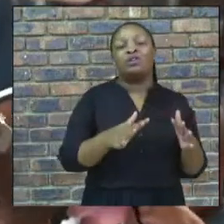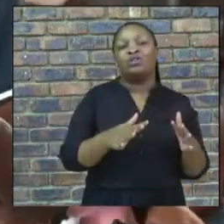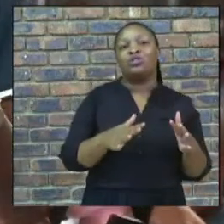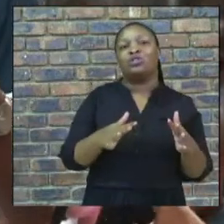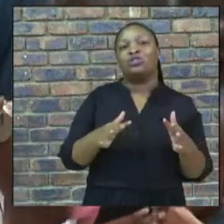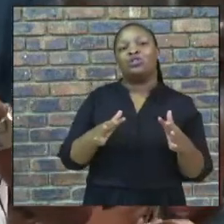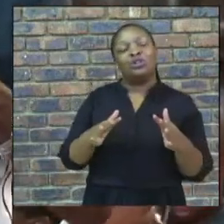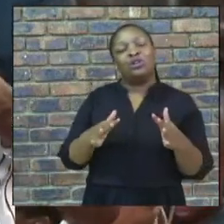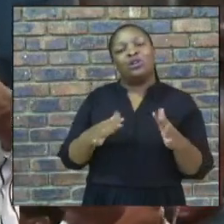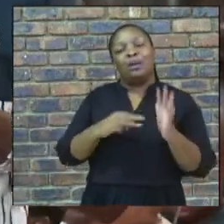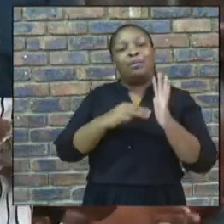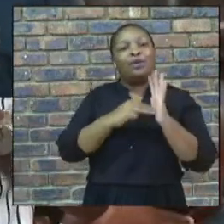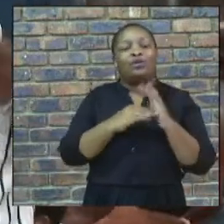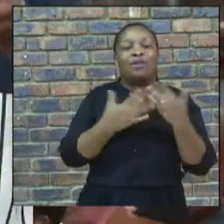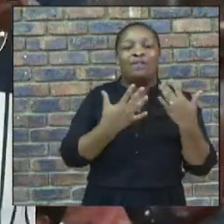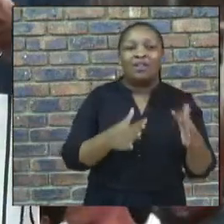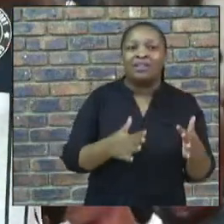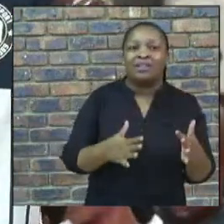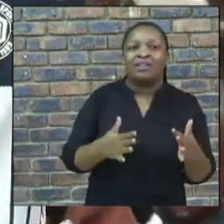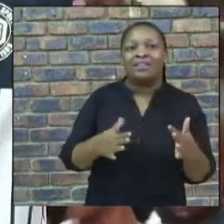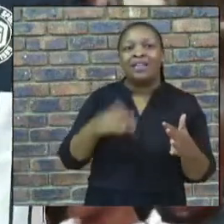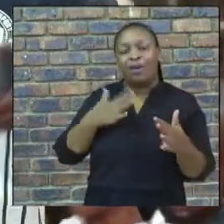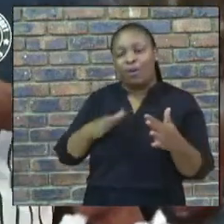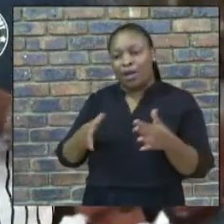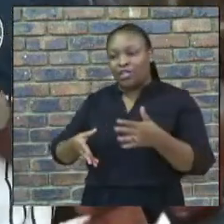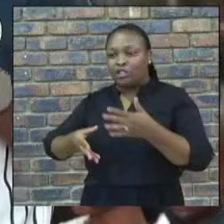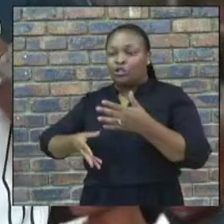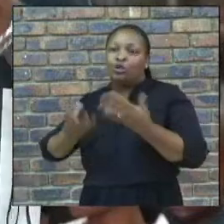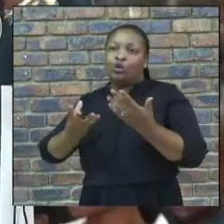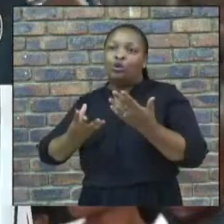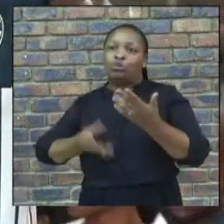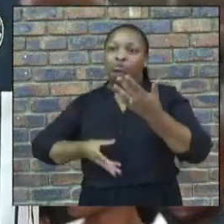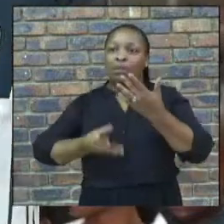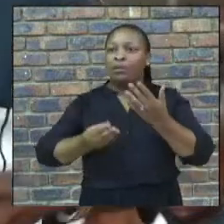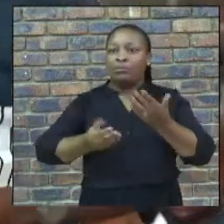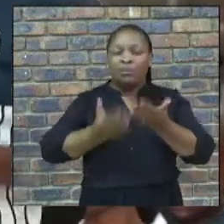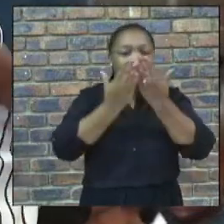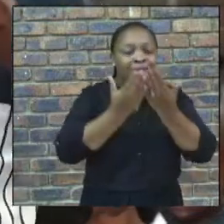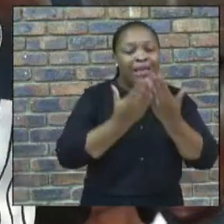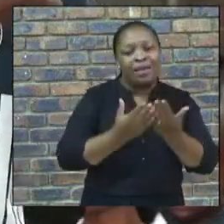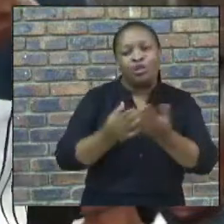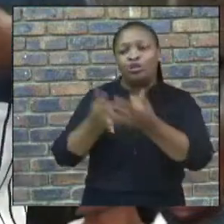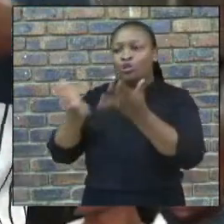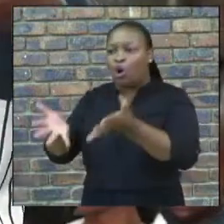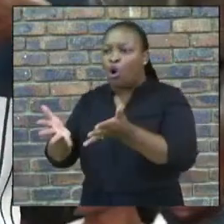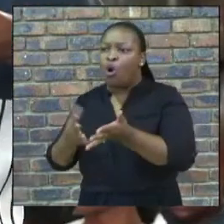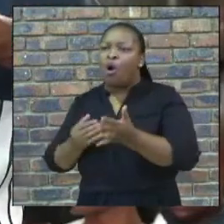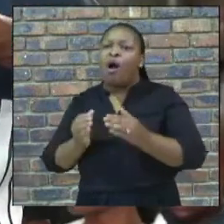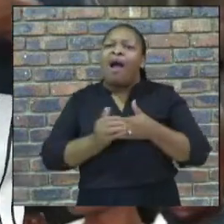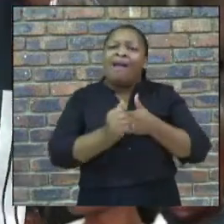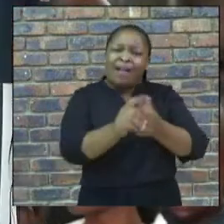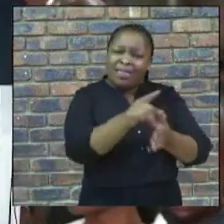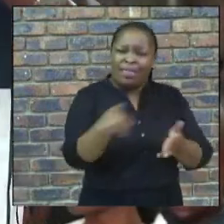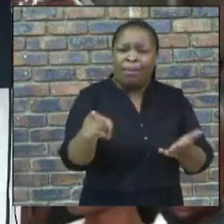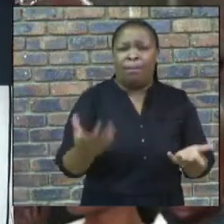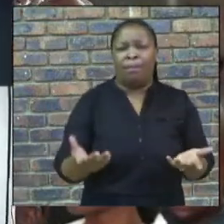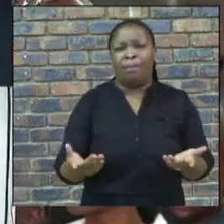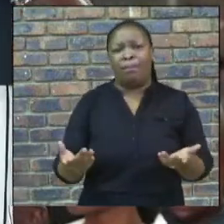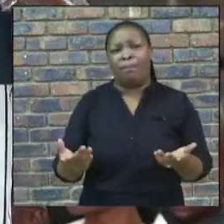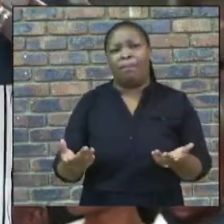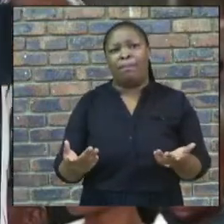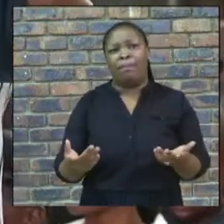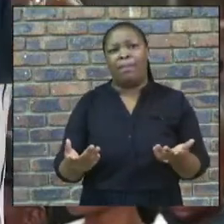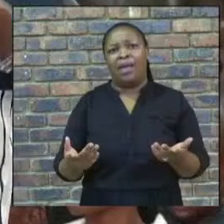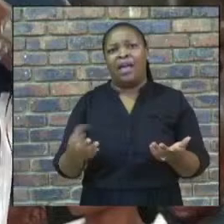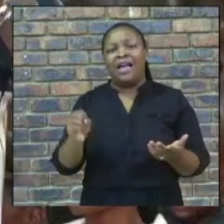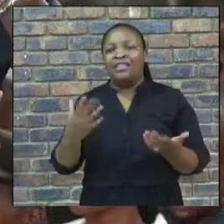ngabe yasho ukuthi okay, let them study this, let them prepare themselves like this, ukuthi at least by the time these things start, iba on